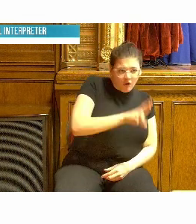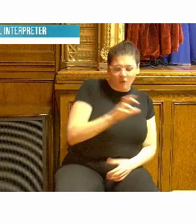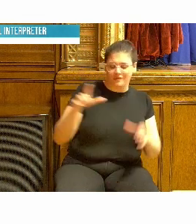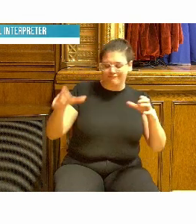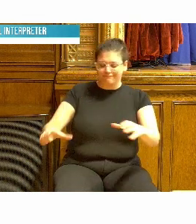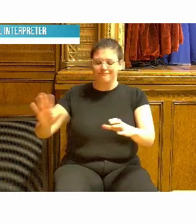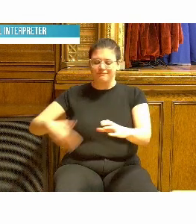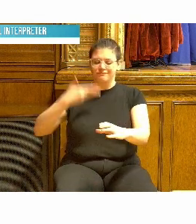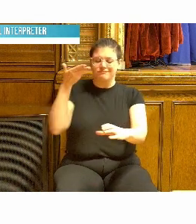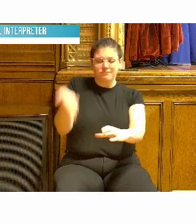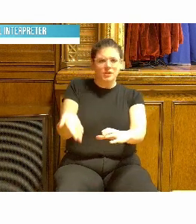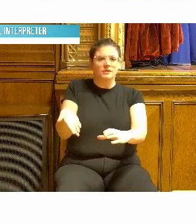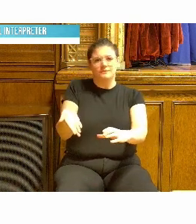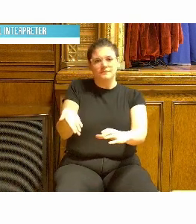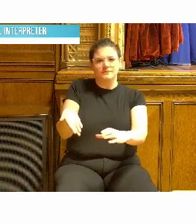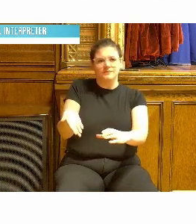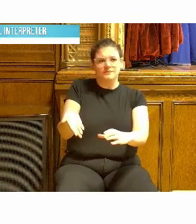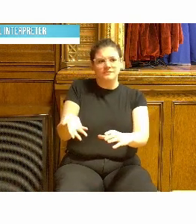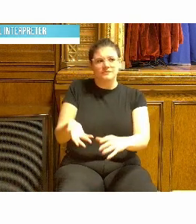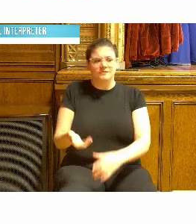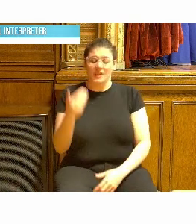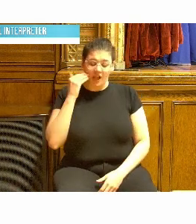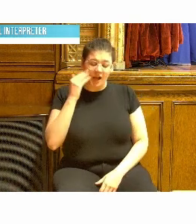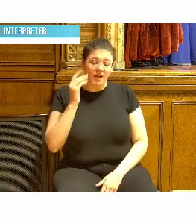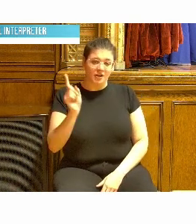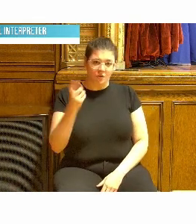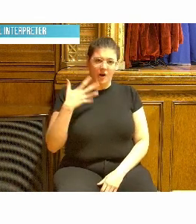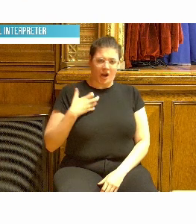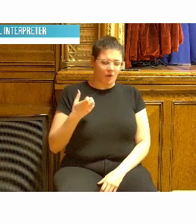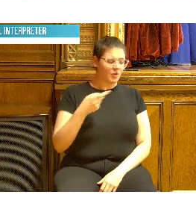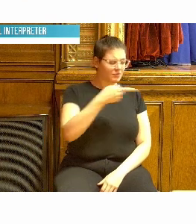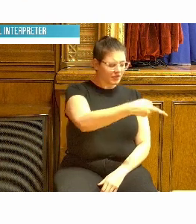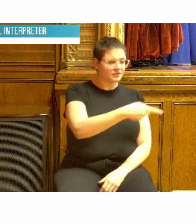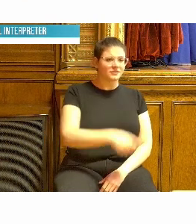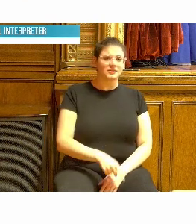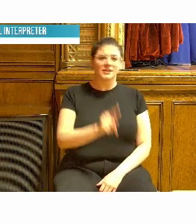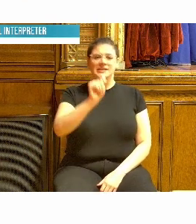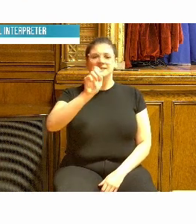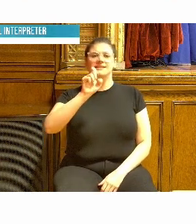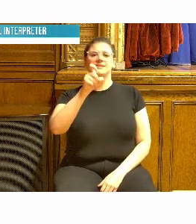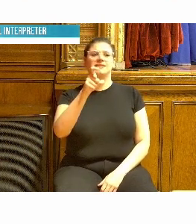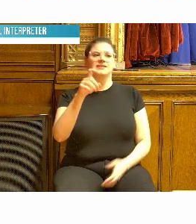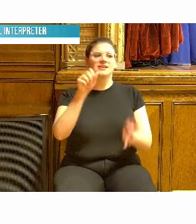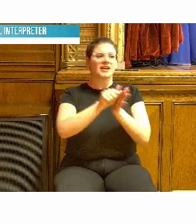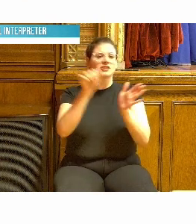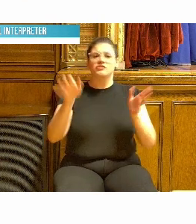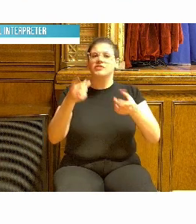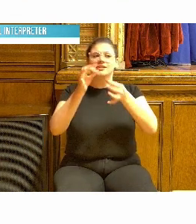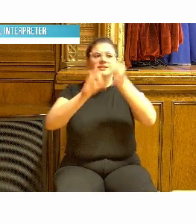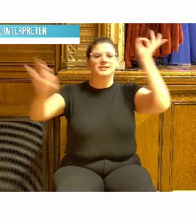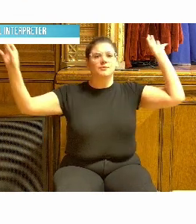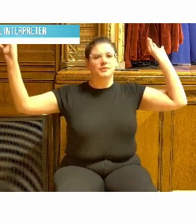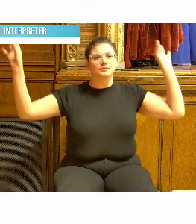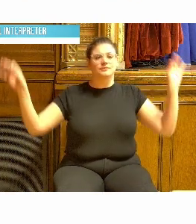rather be on the plate? I know where I'm trying to be at. Tax the rich. It's as simple as that.